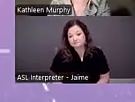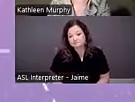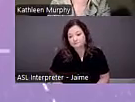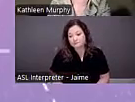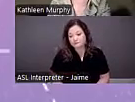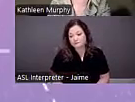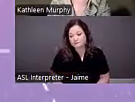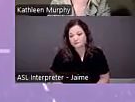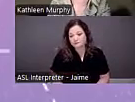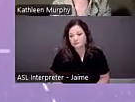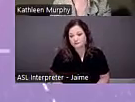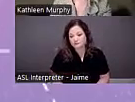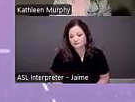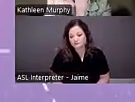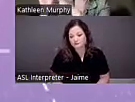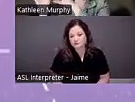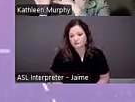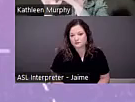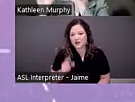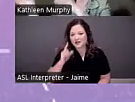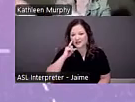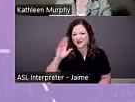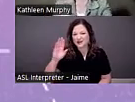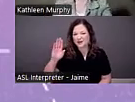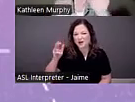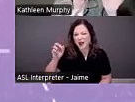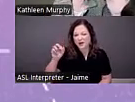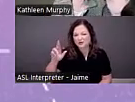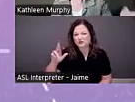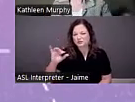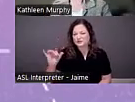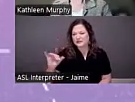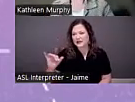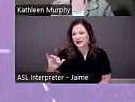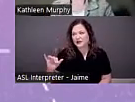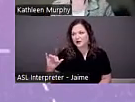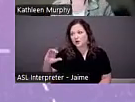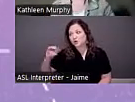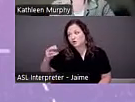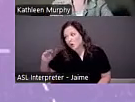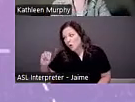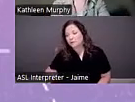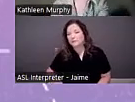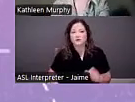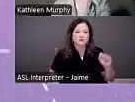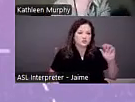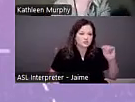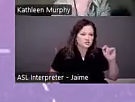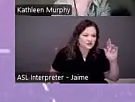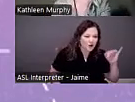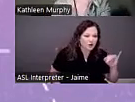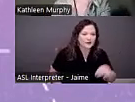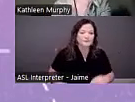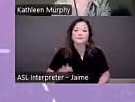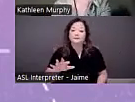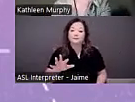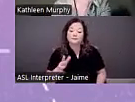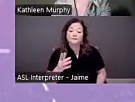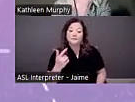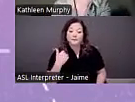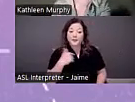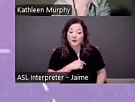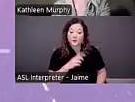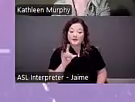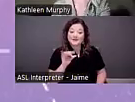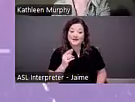Thank you. I think a browser is like Google Chrome or Safari. Okay, so we did have some issues.